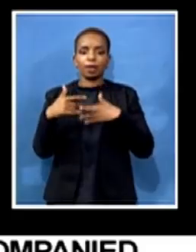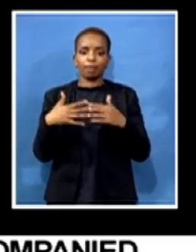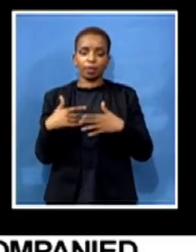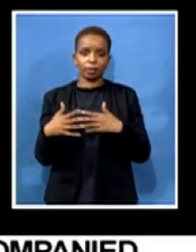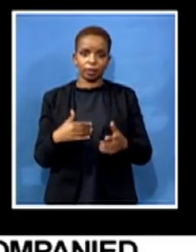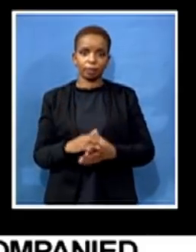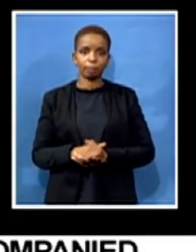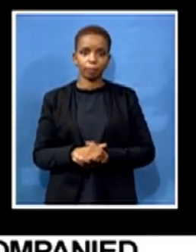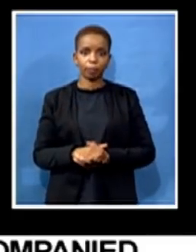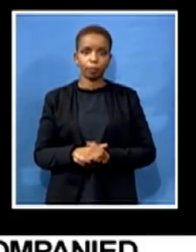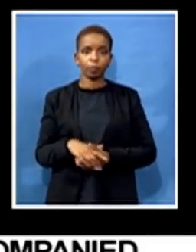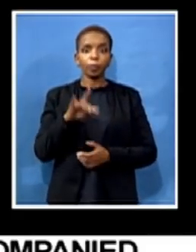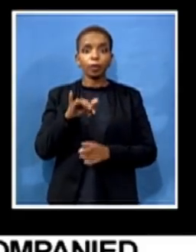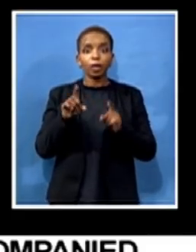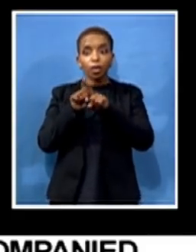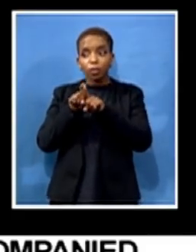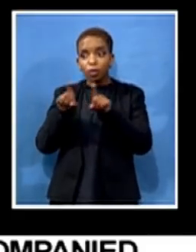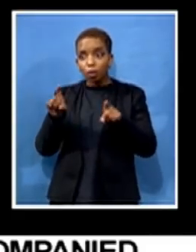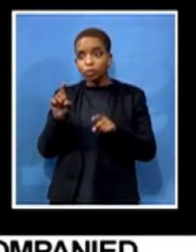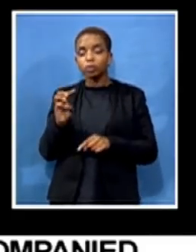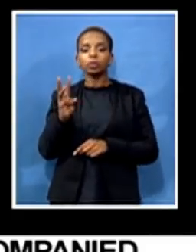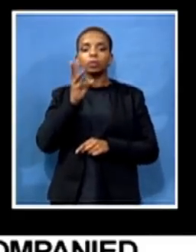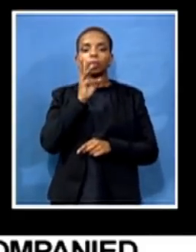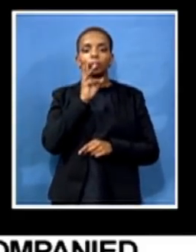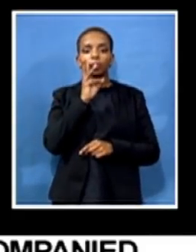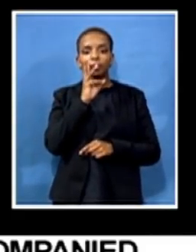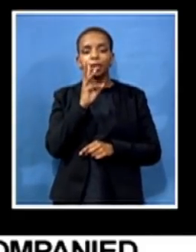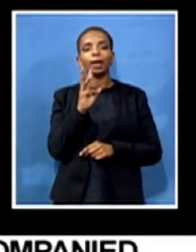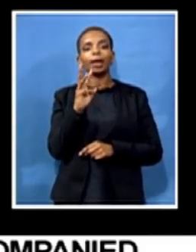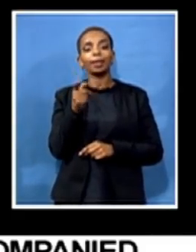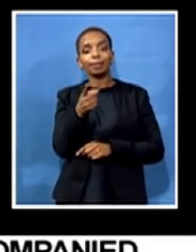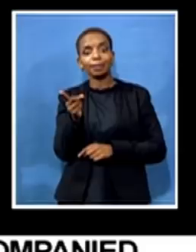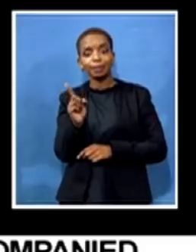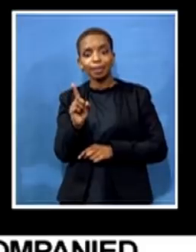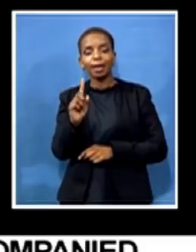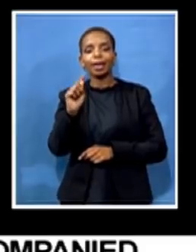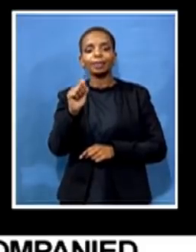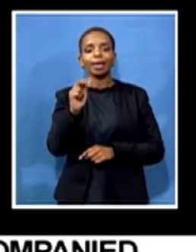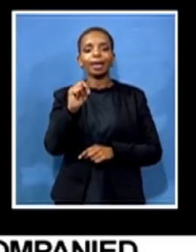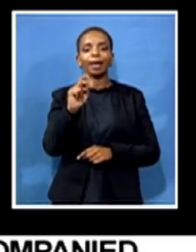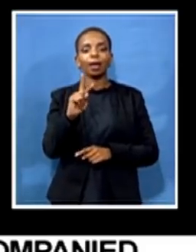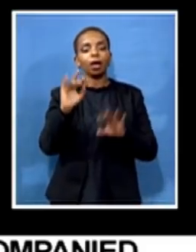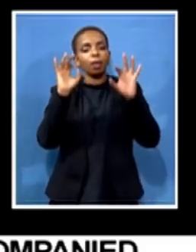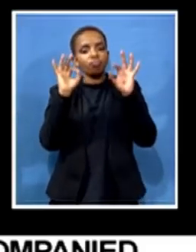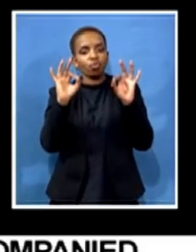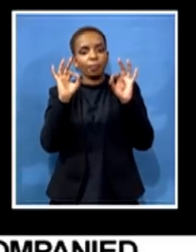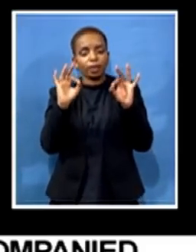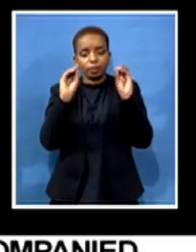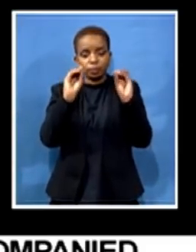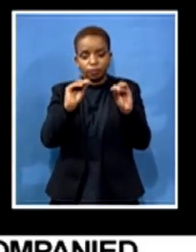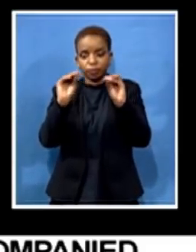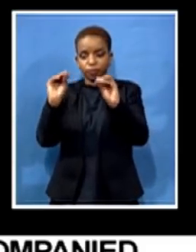tankers are installed properly where they should be installed, and that